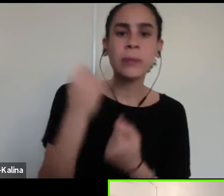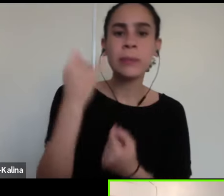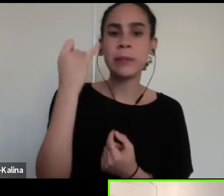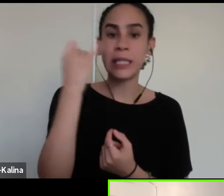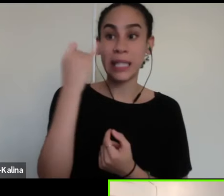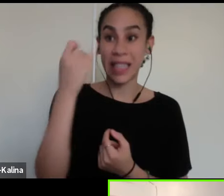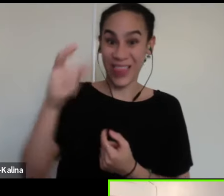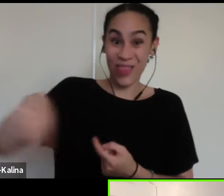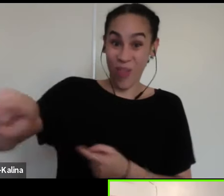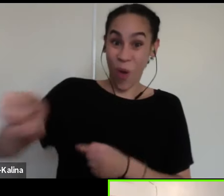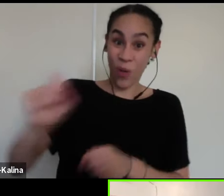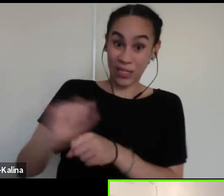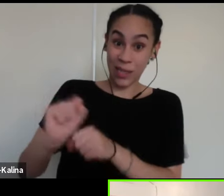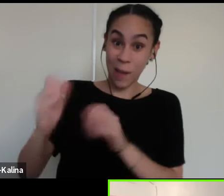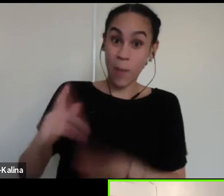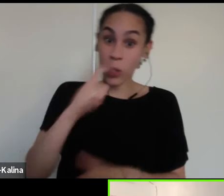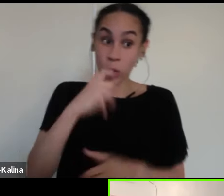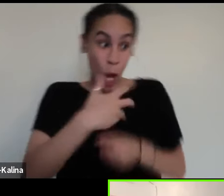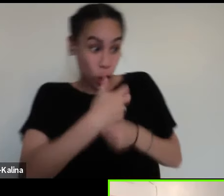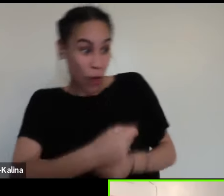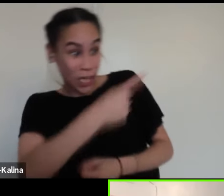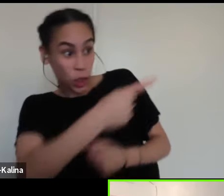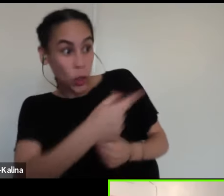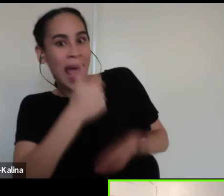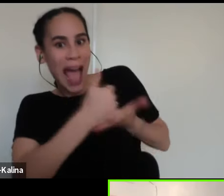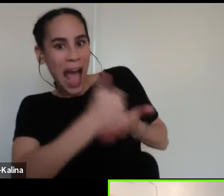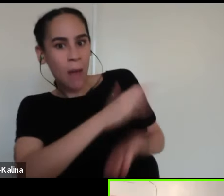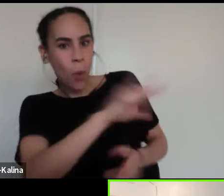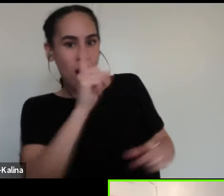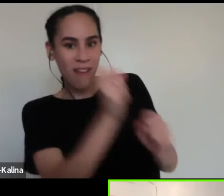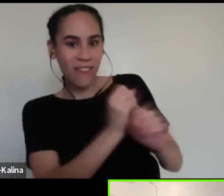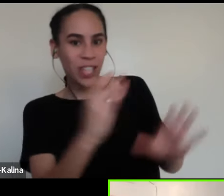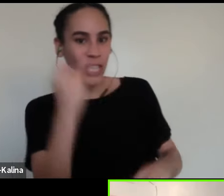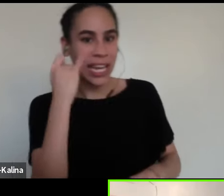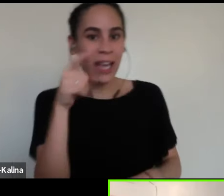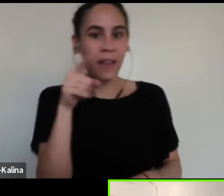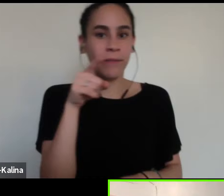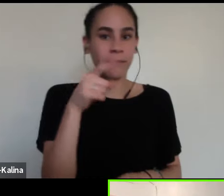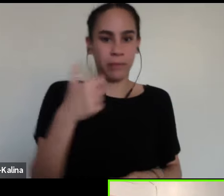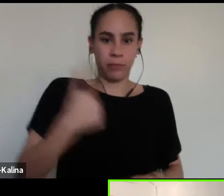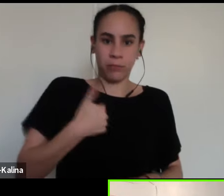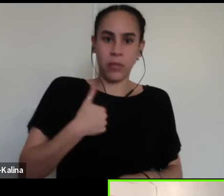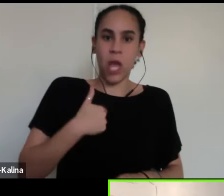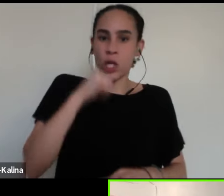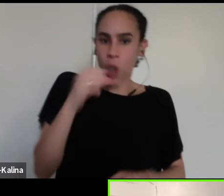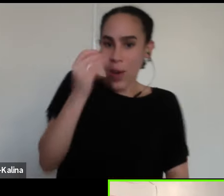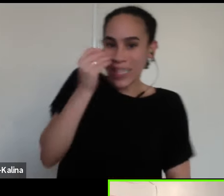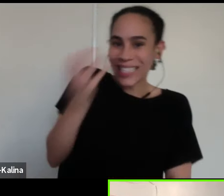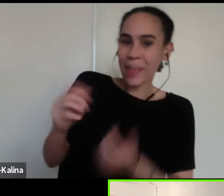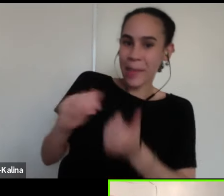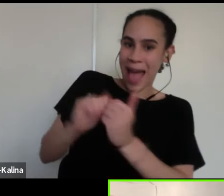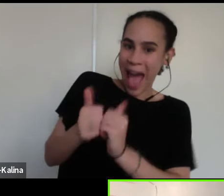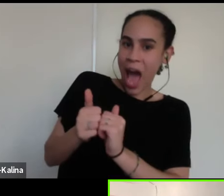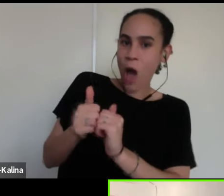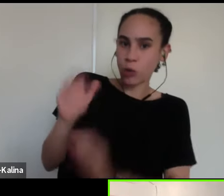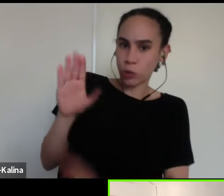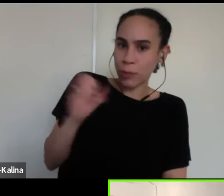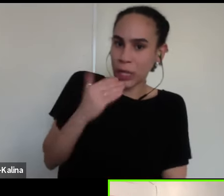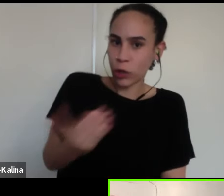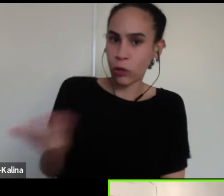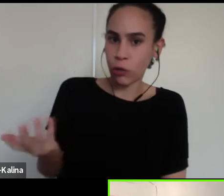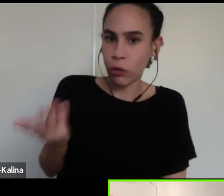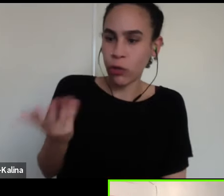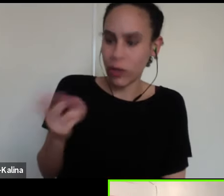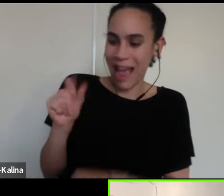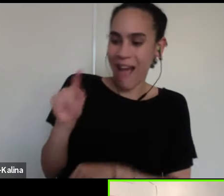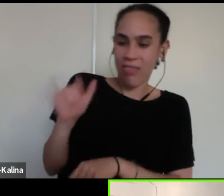aid you in your vision is when you don't actually tell them how to be good at it, right? And so that, what I mean by that is like